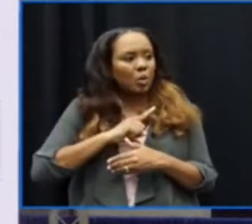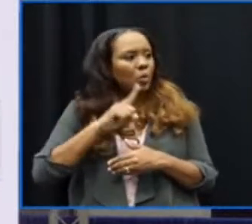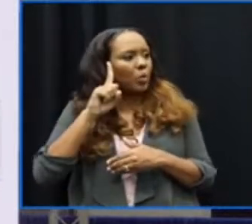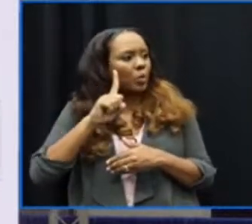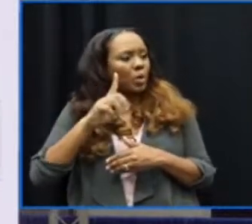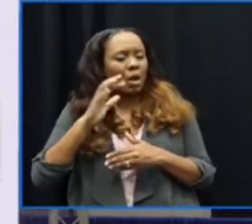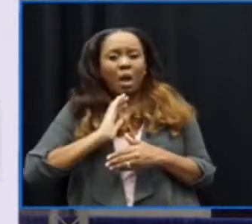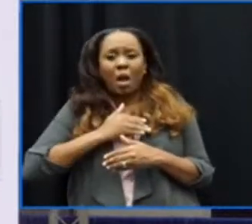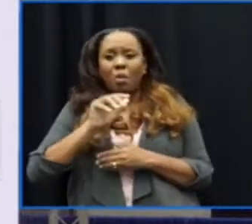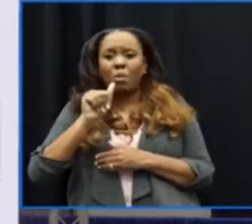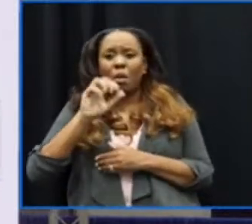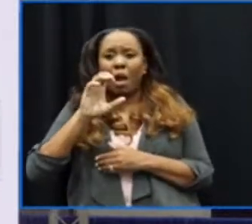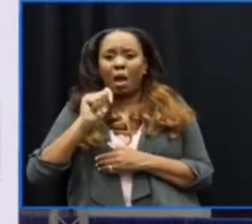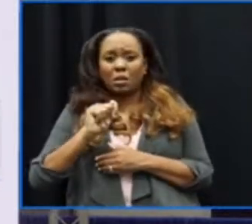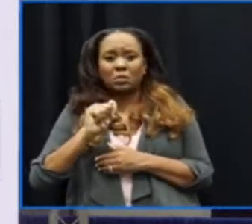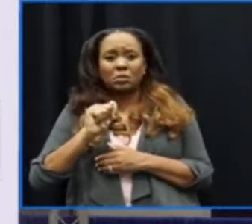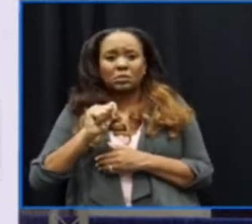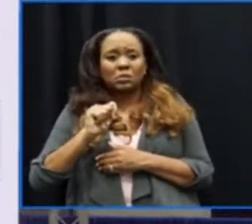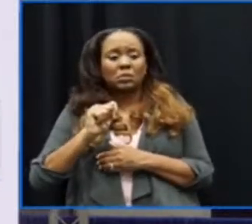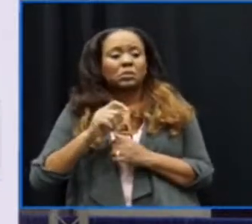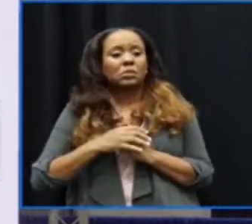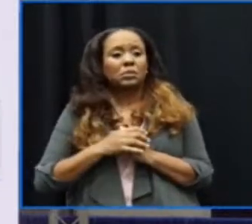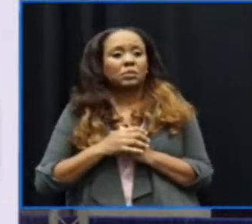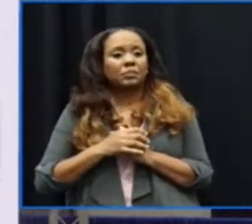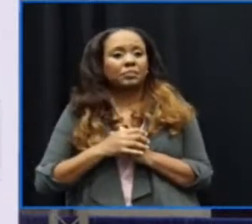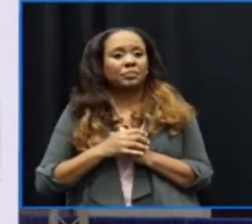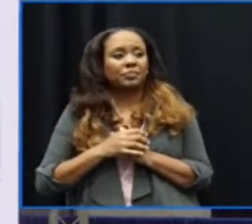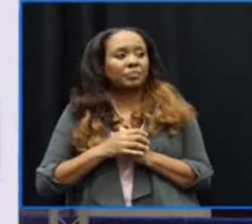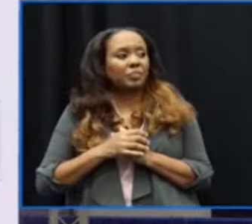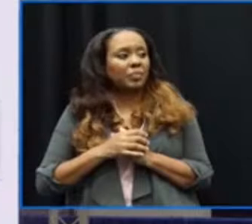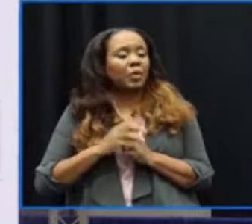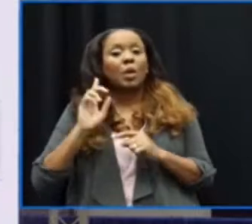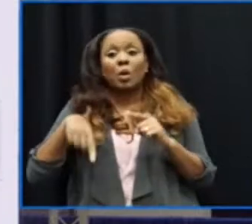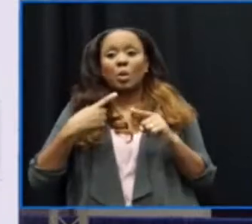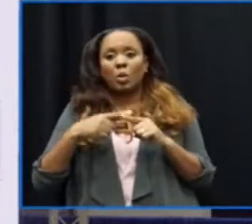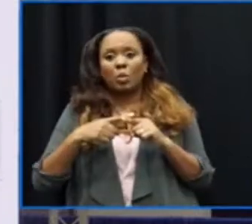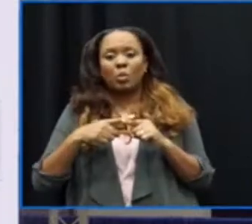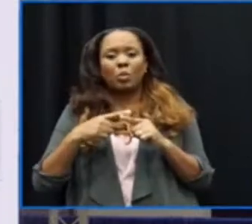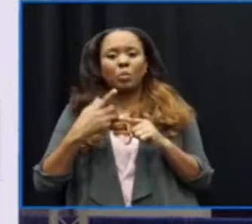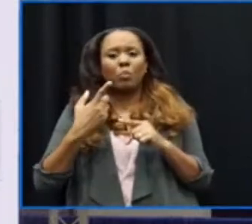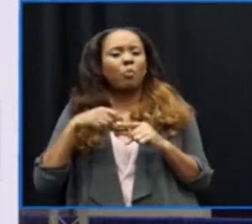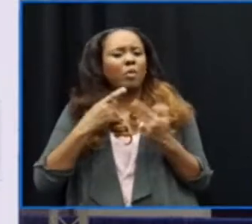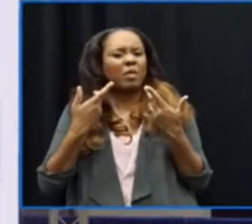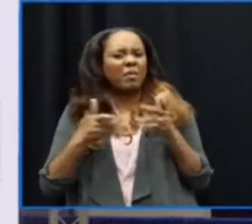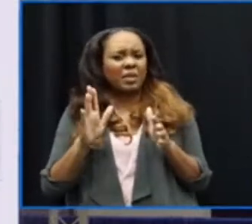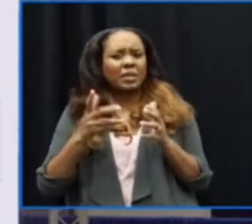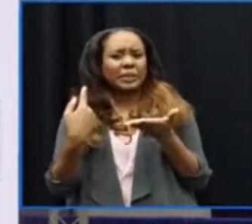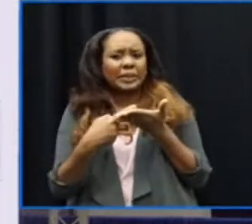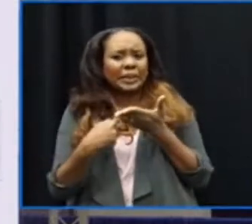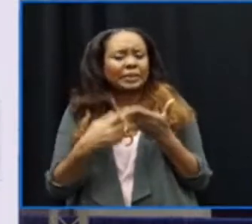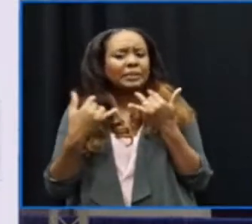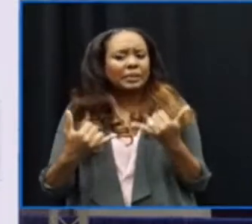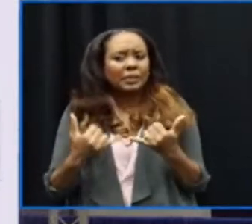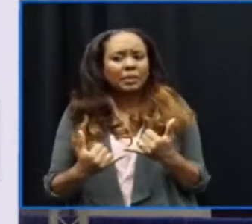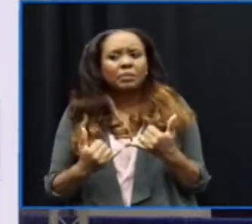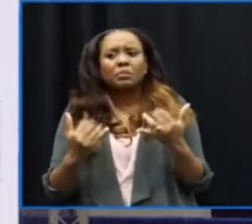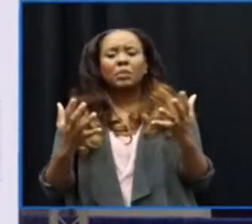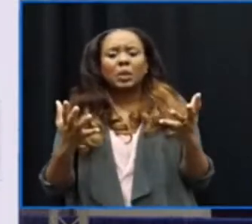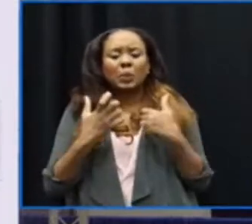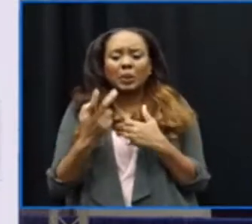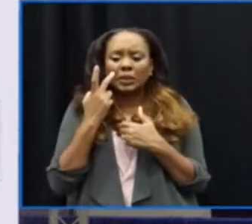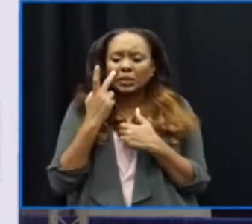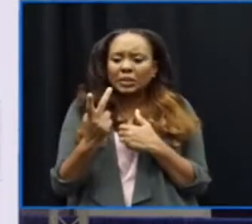says something has to be done. And so hopefully after this round of discussions, we can find some hard